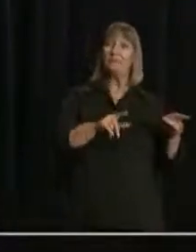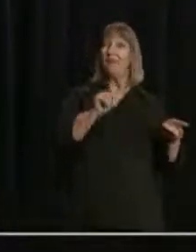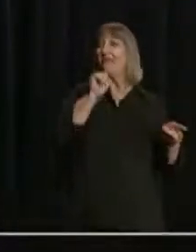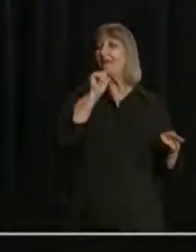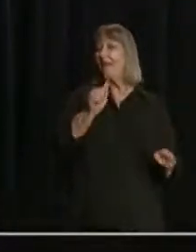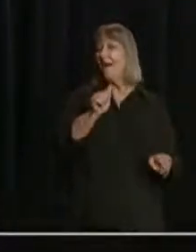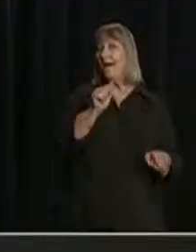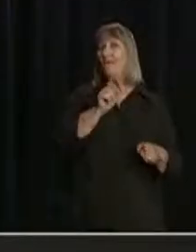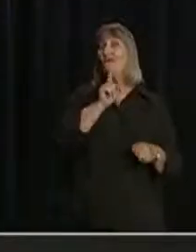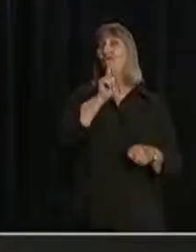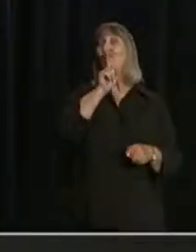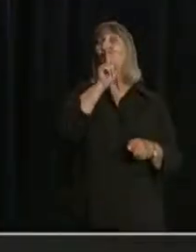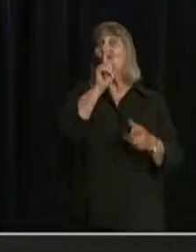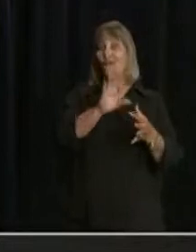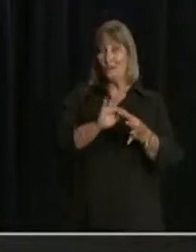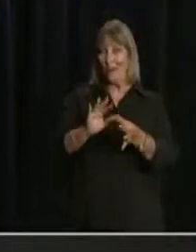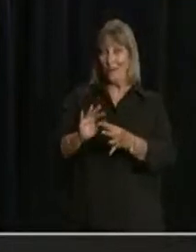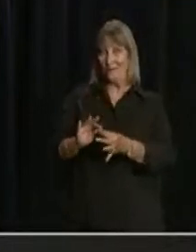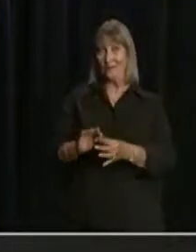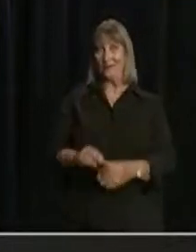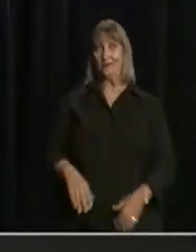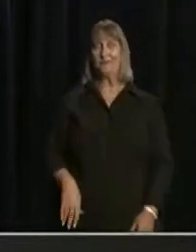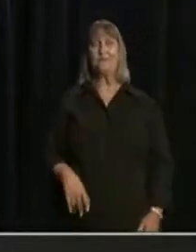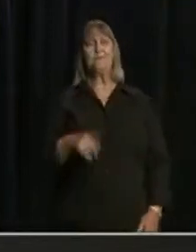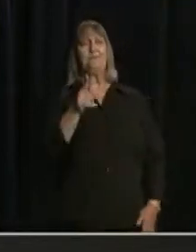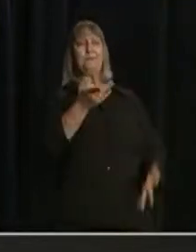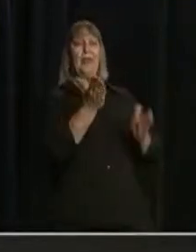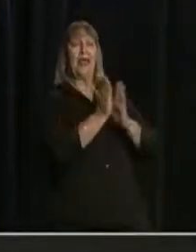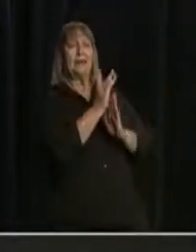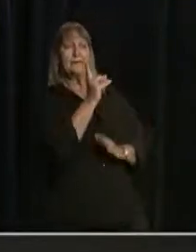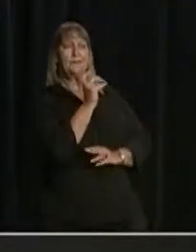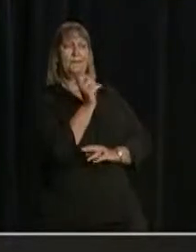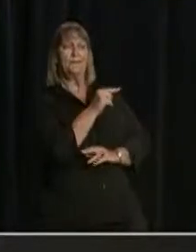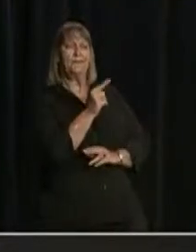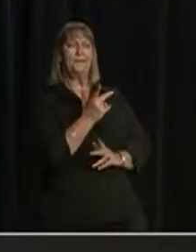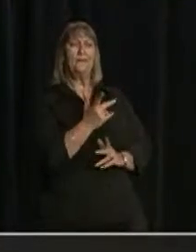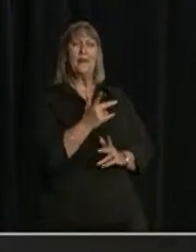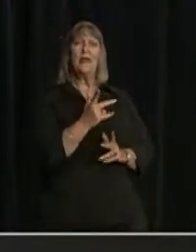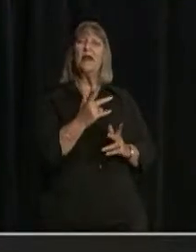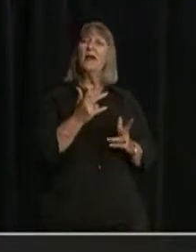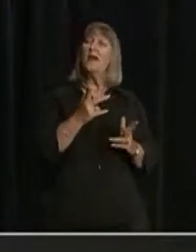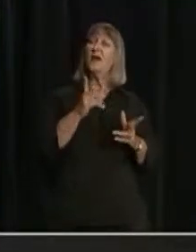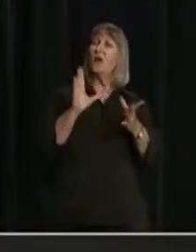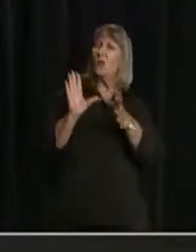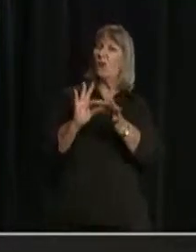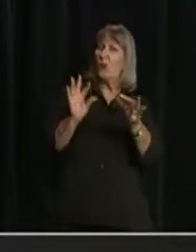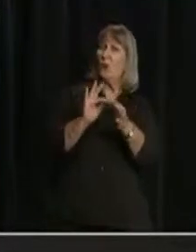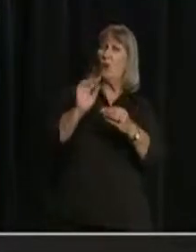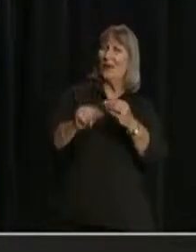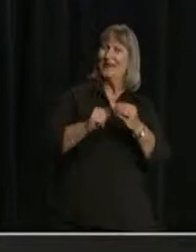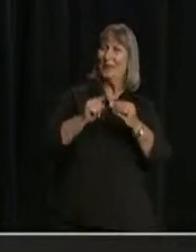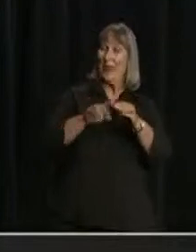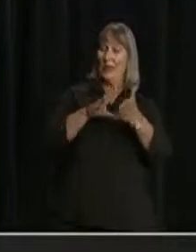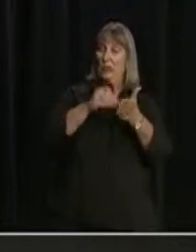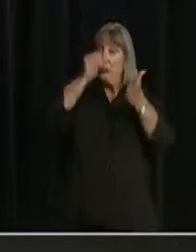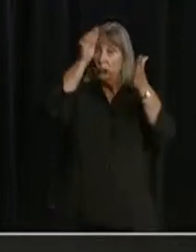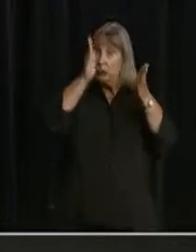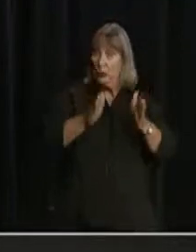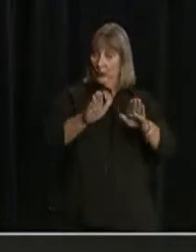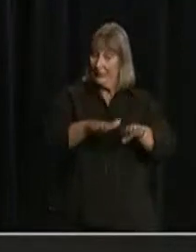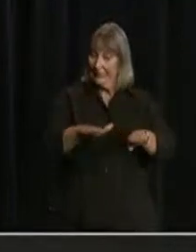smart. Have any of you heard reports of students not attending classes because of fear of being